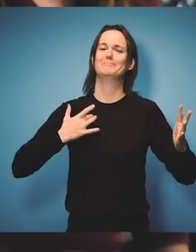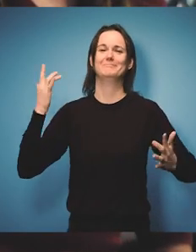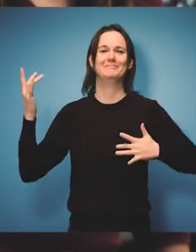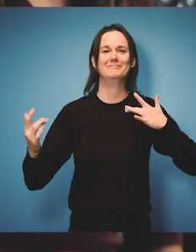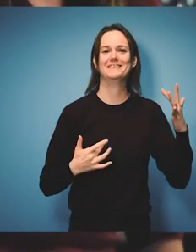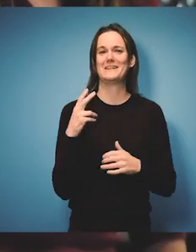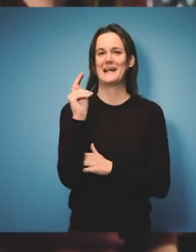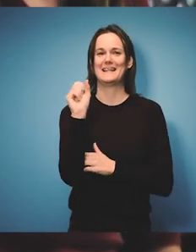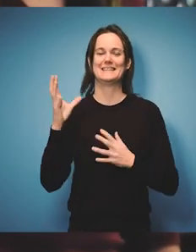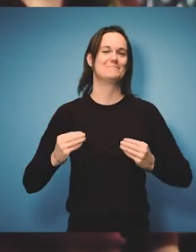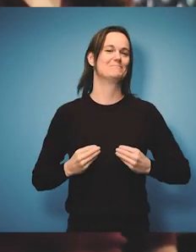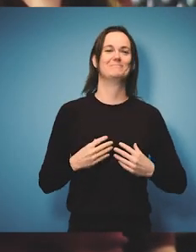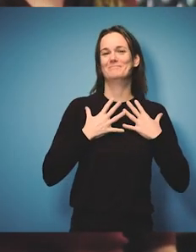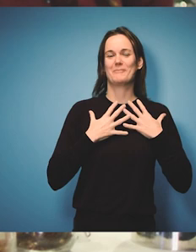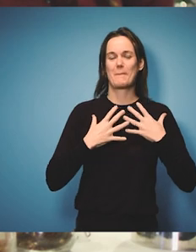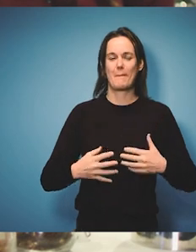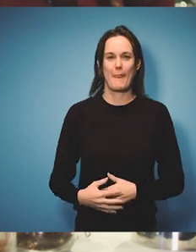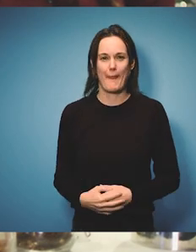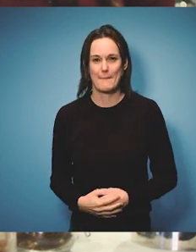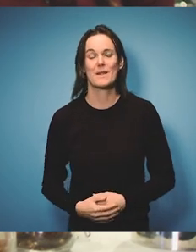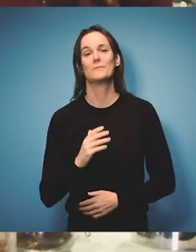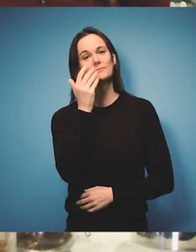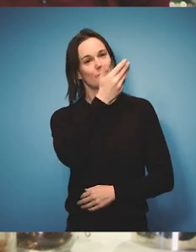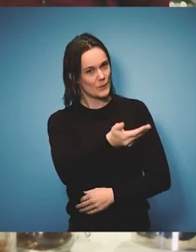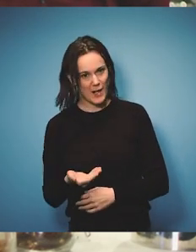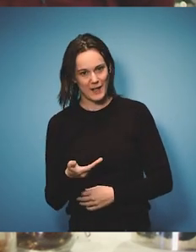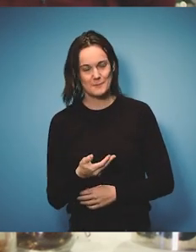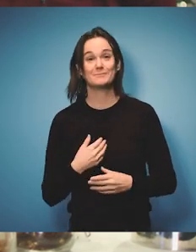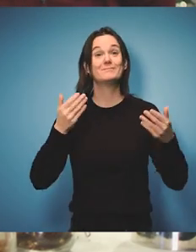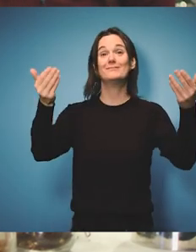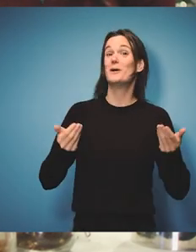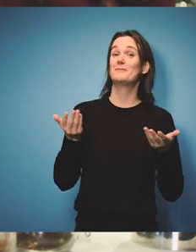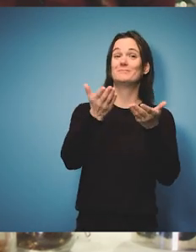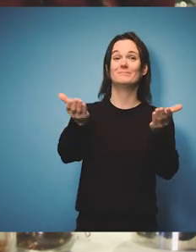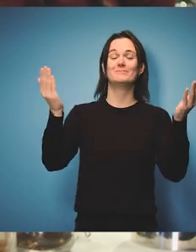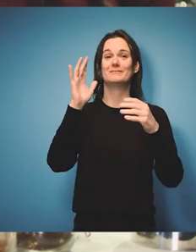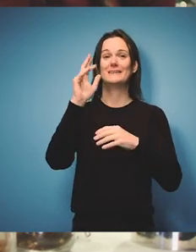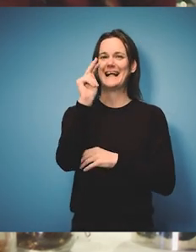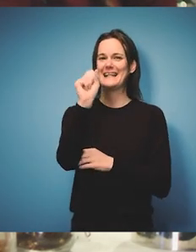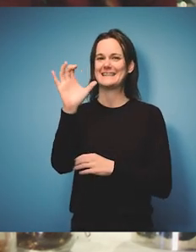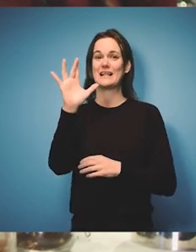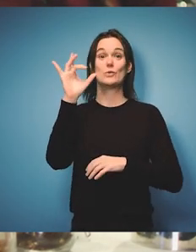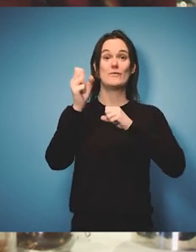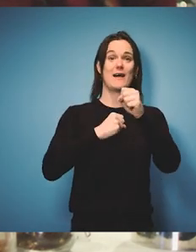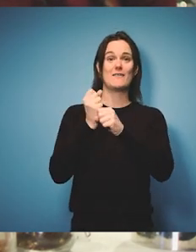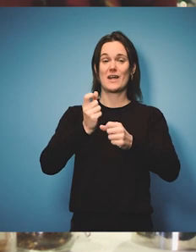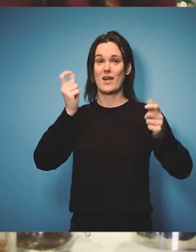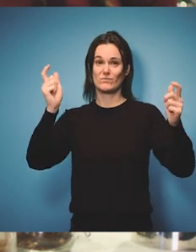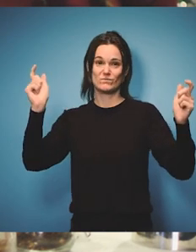still feel the warm love of NSCC. We would like to welcome you officially to the NSCC